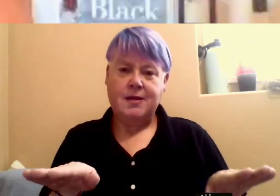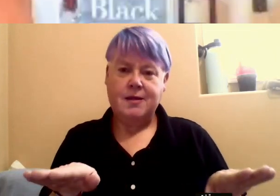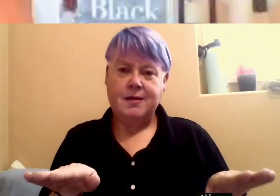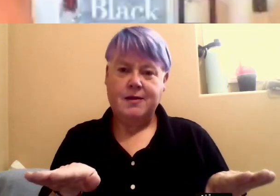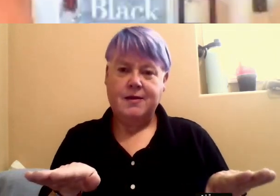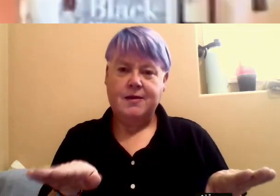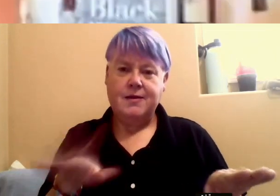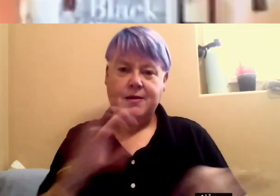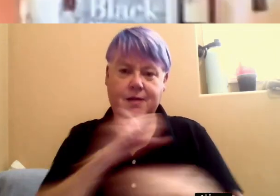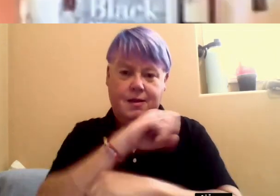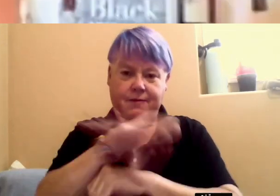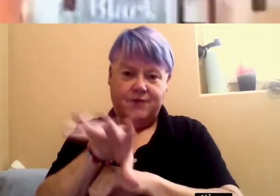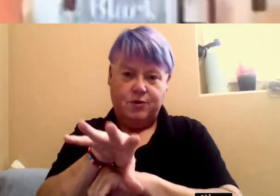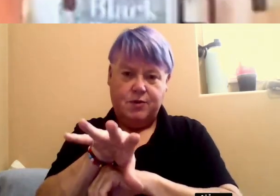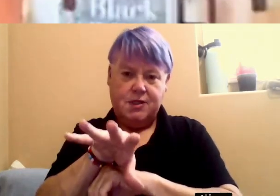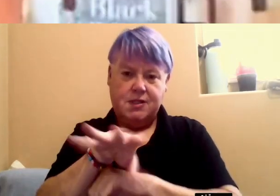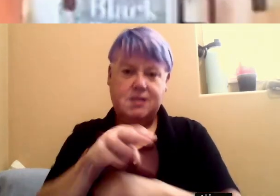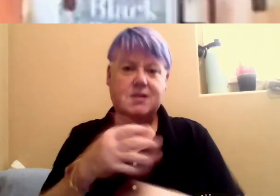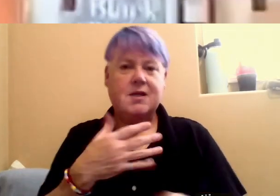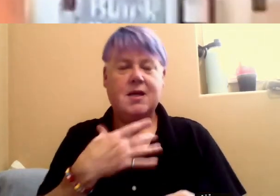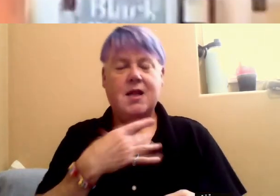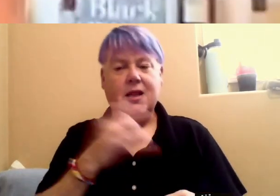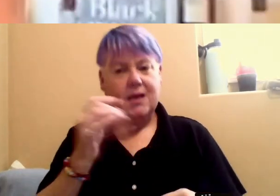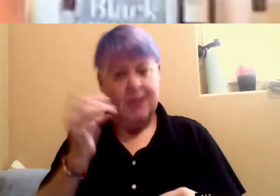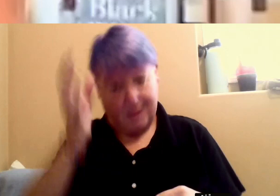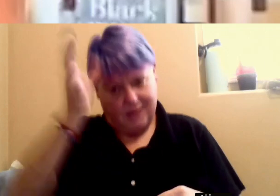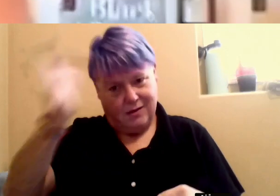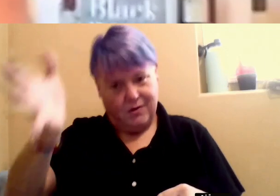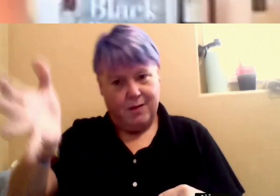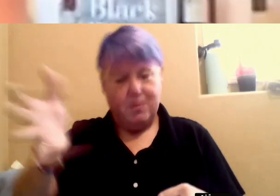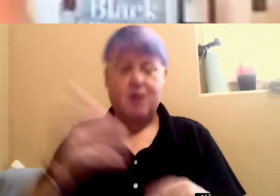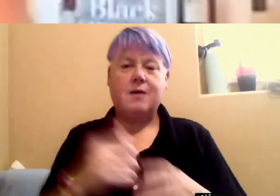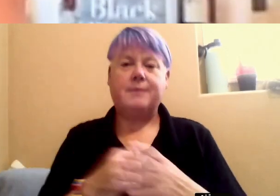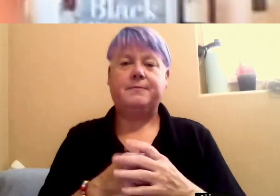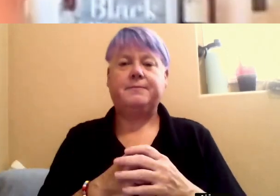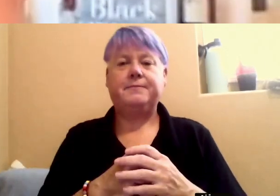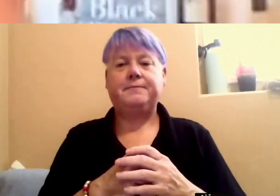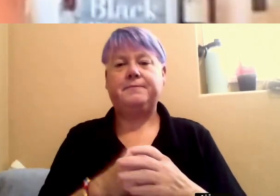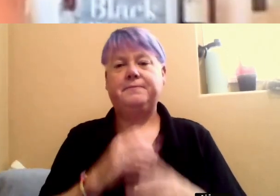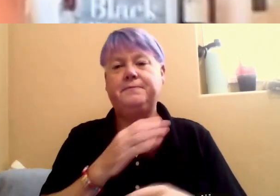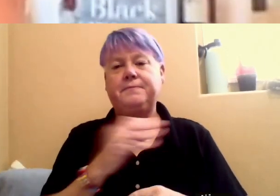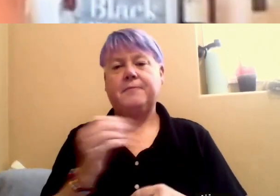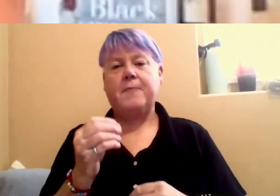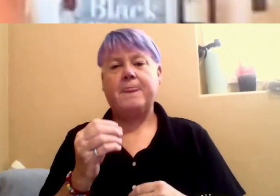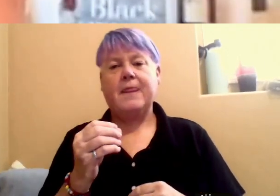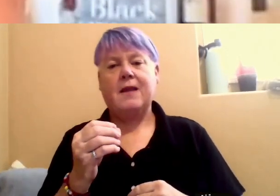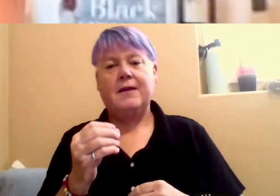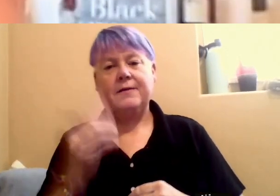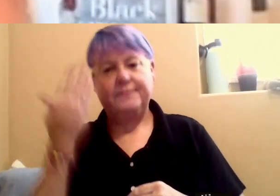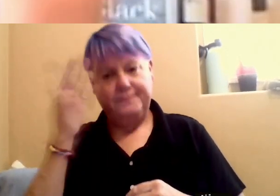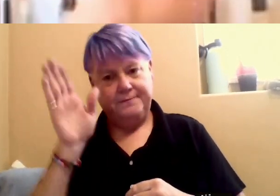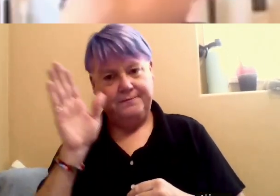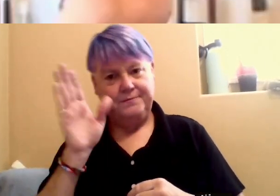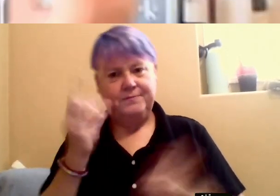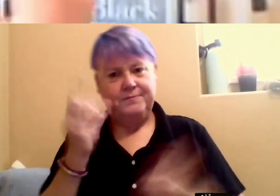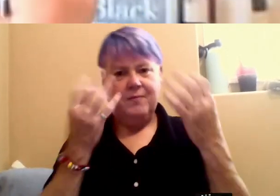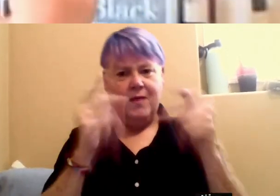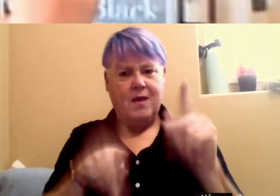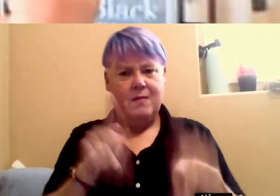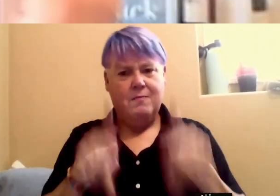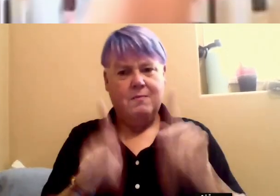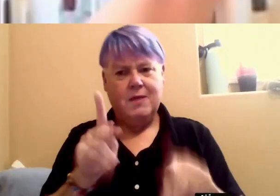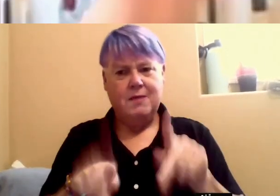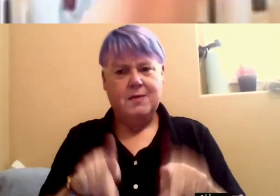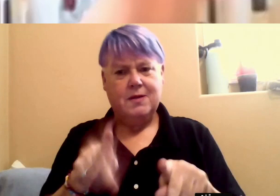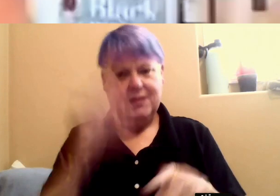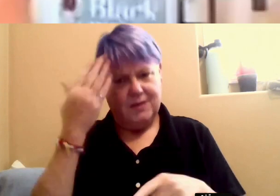influence, like he's like a grandpa. And he's just, I don't know, like I just wanted people to